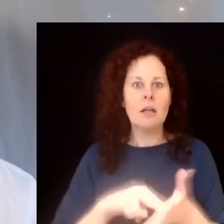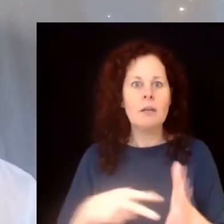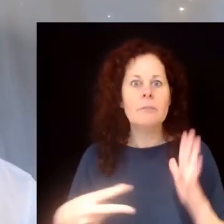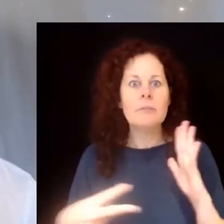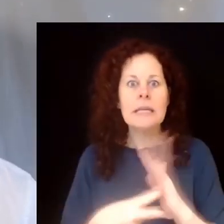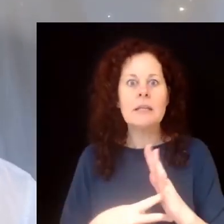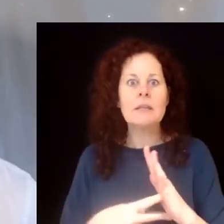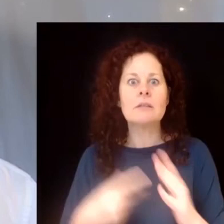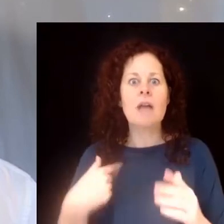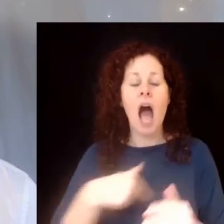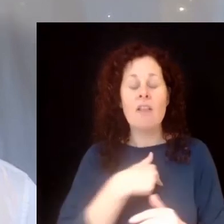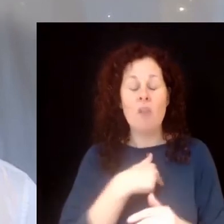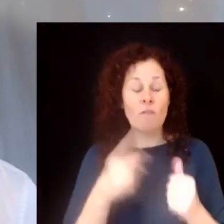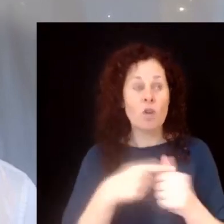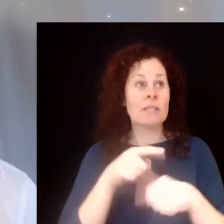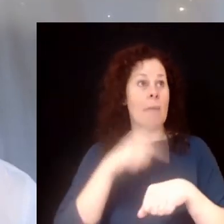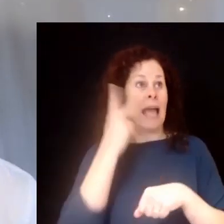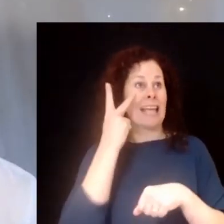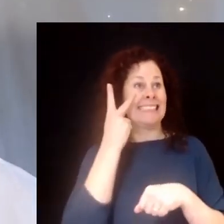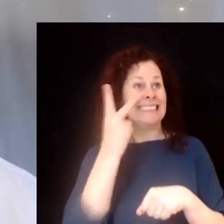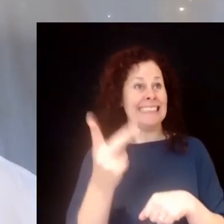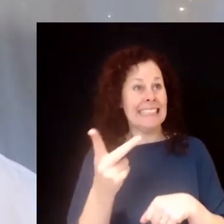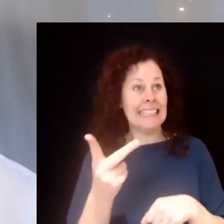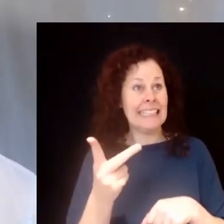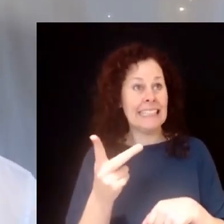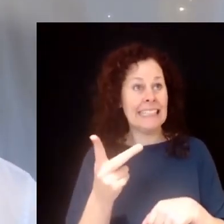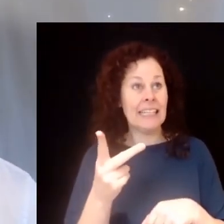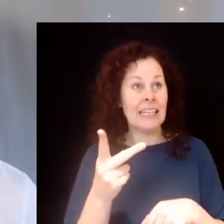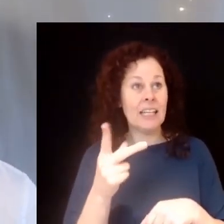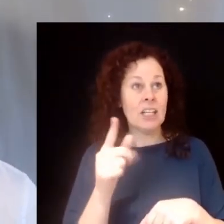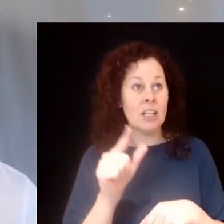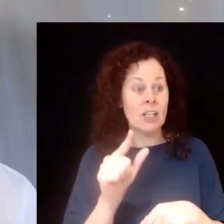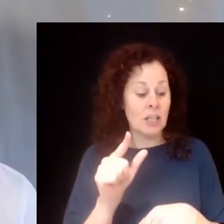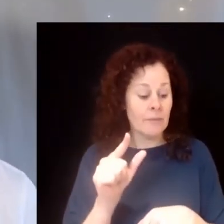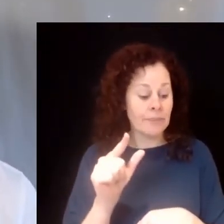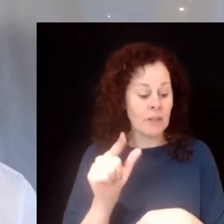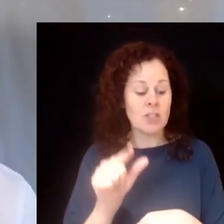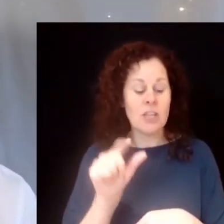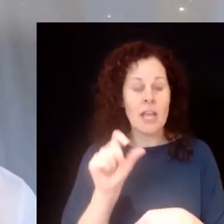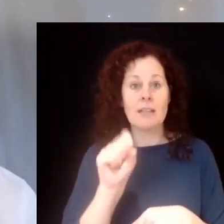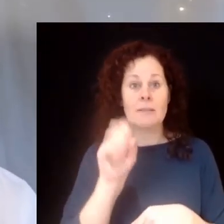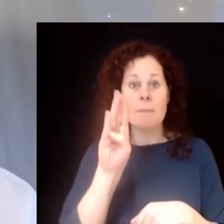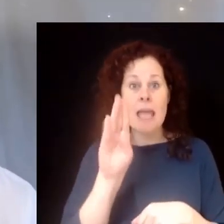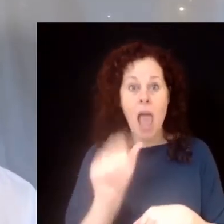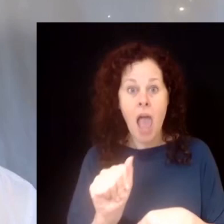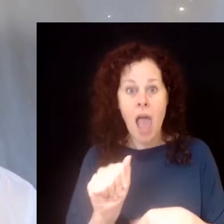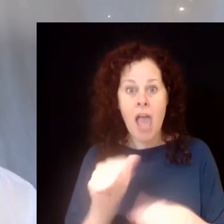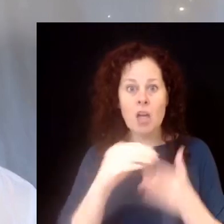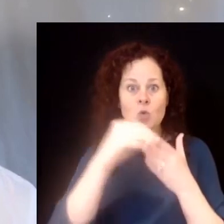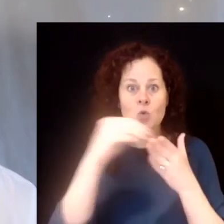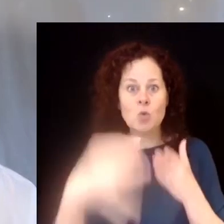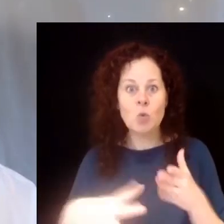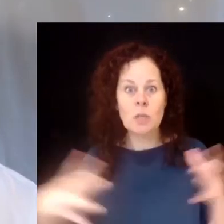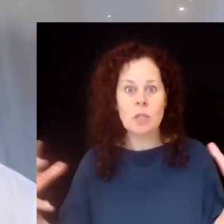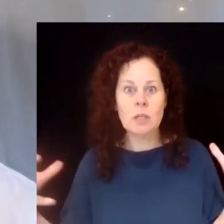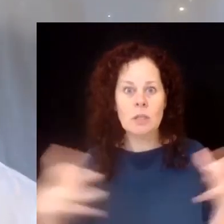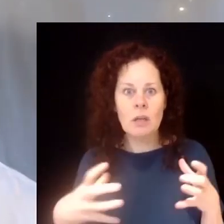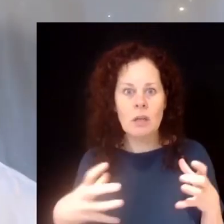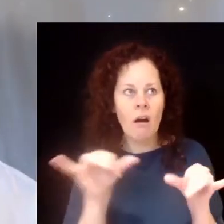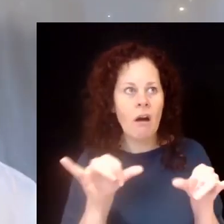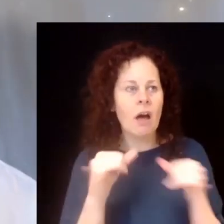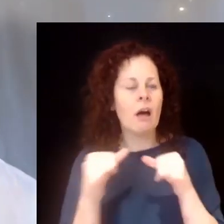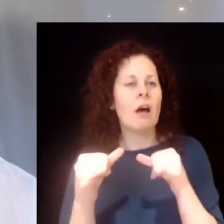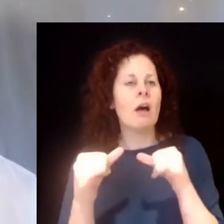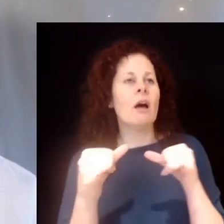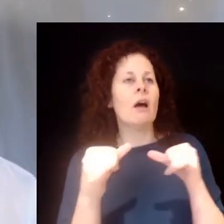Bainbridge Island, surrounded by 50 of the most brilliant, passionate LGBTQ students, was the first time I knew what safety and community